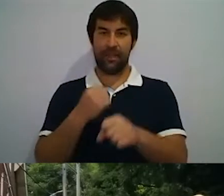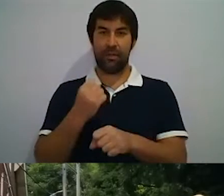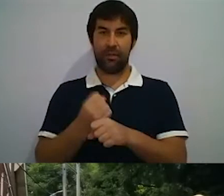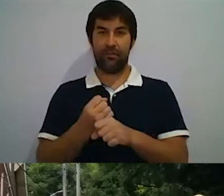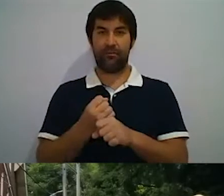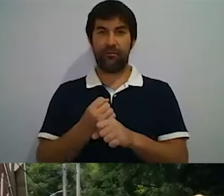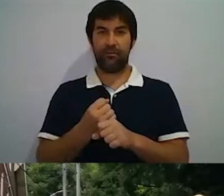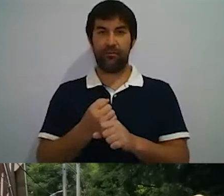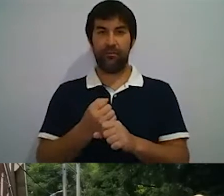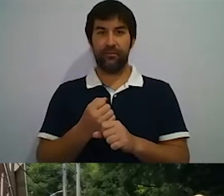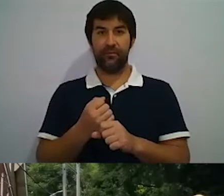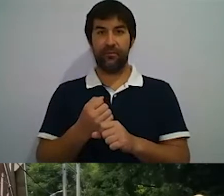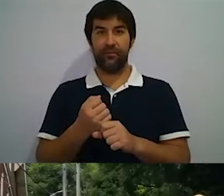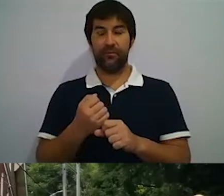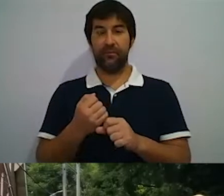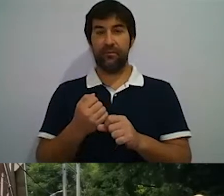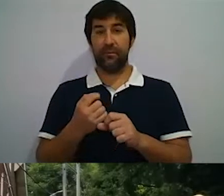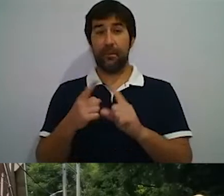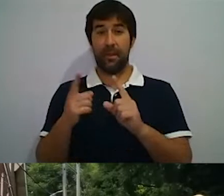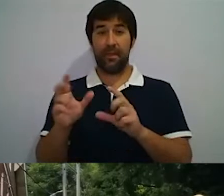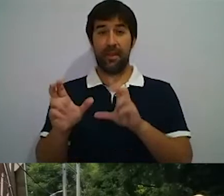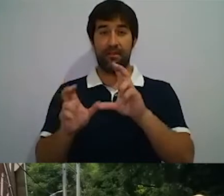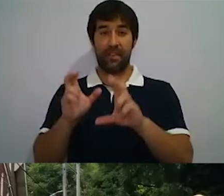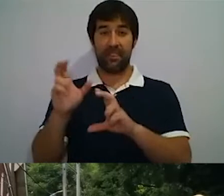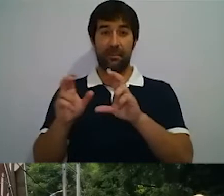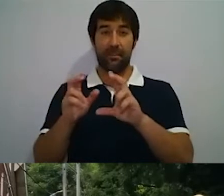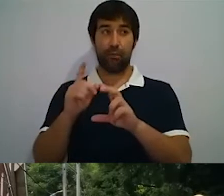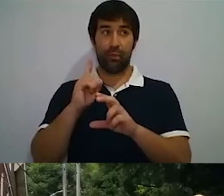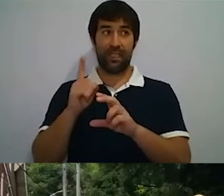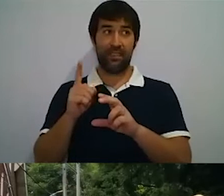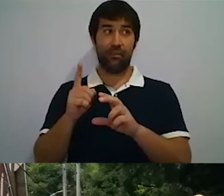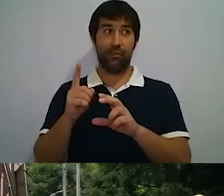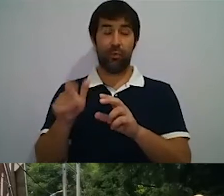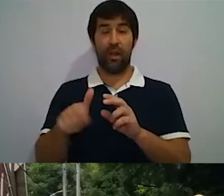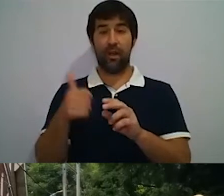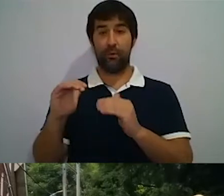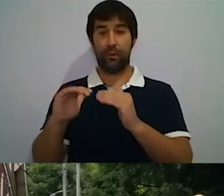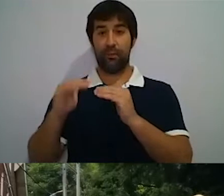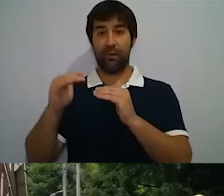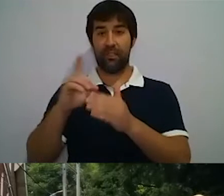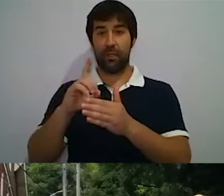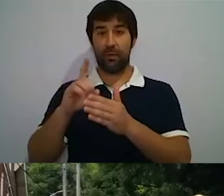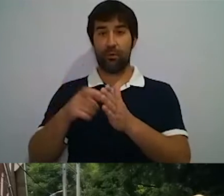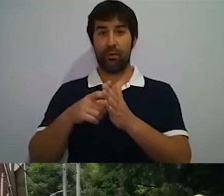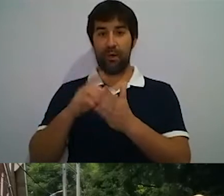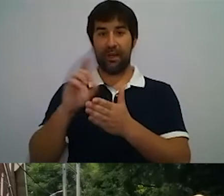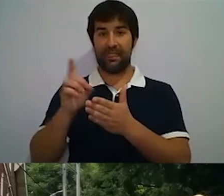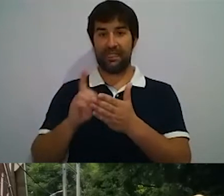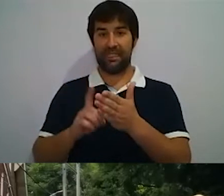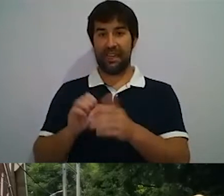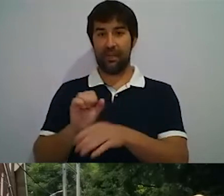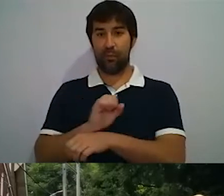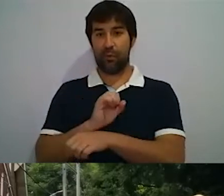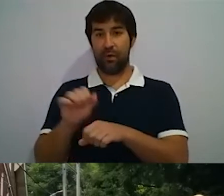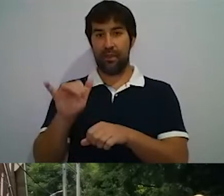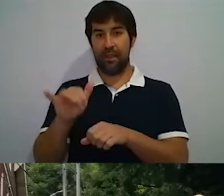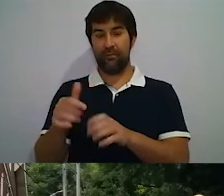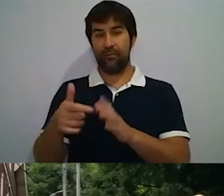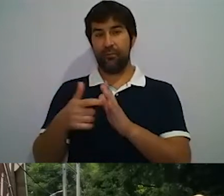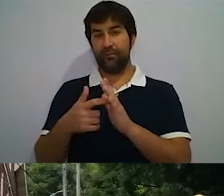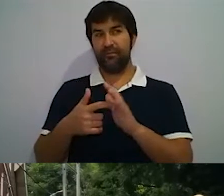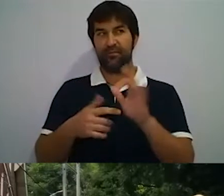We're also responsible for landslides, flood mitigation of certain sorts, traffic calming, and overall mobility